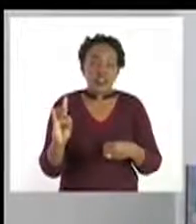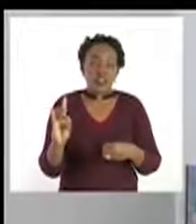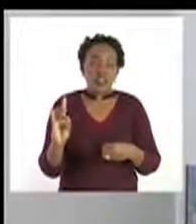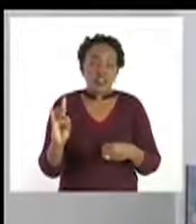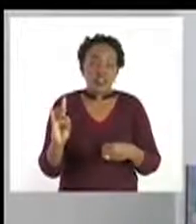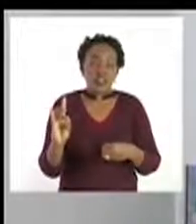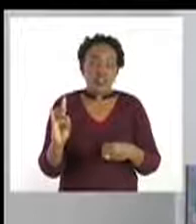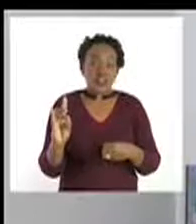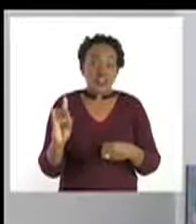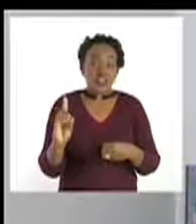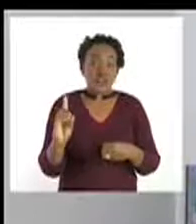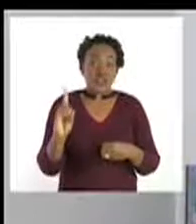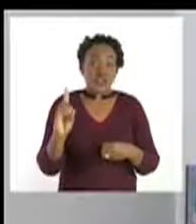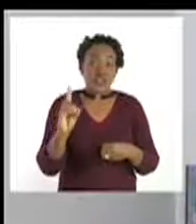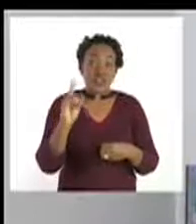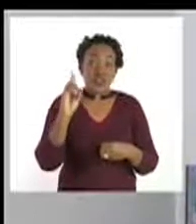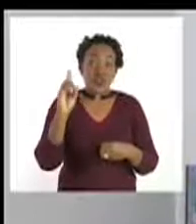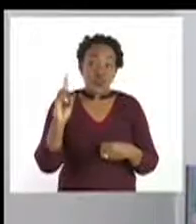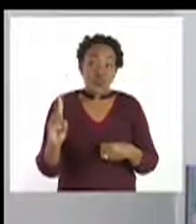2.